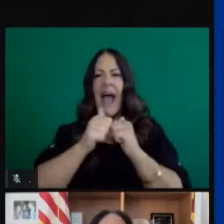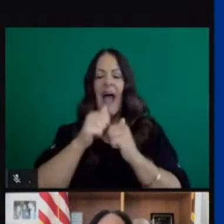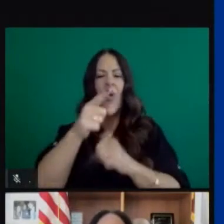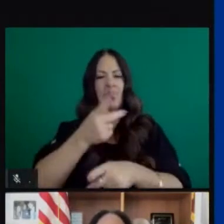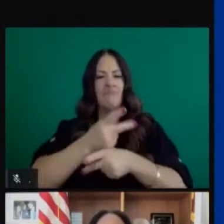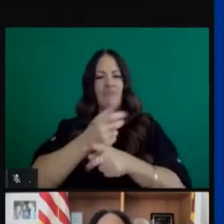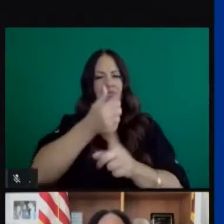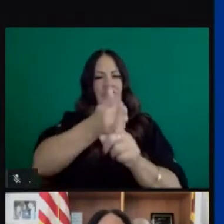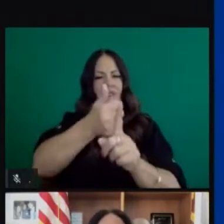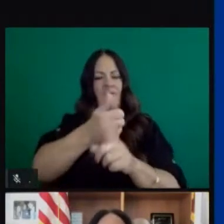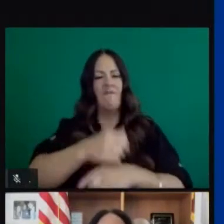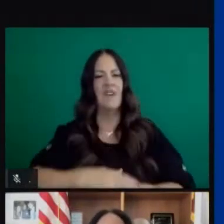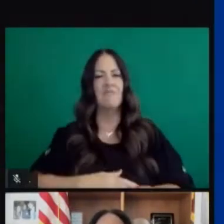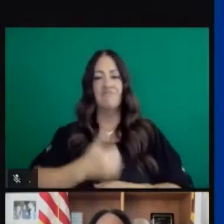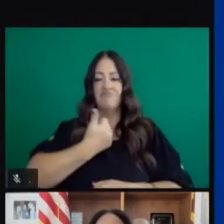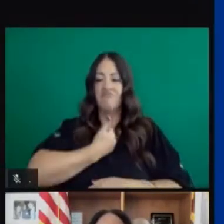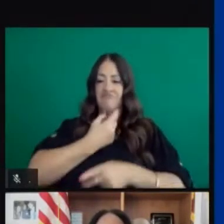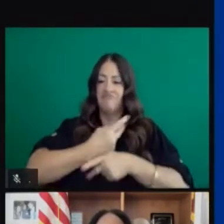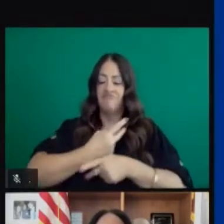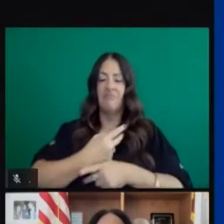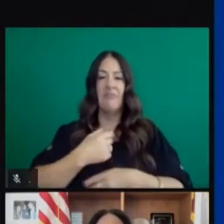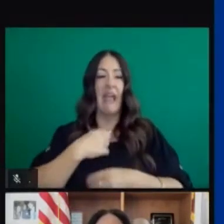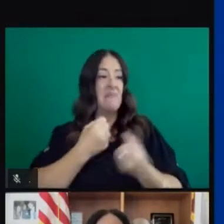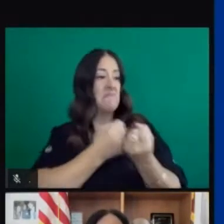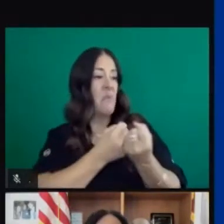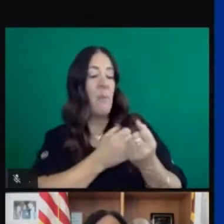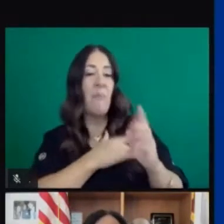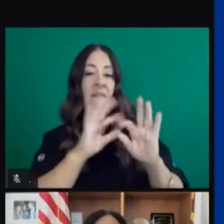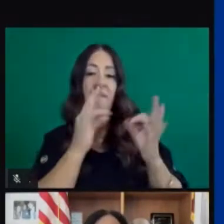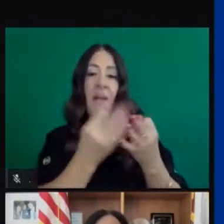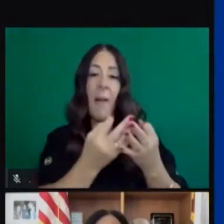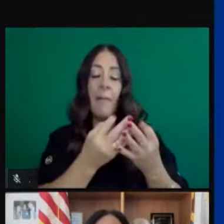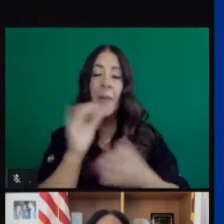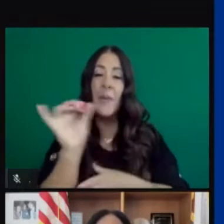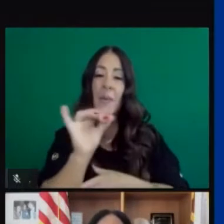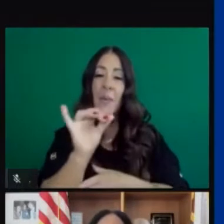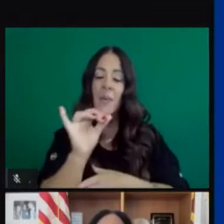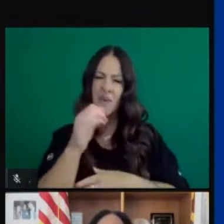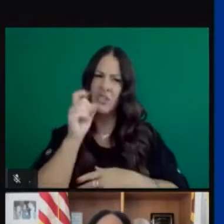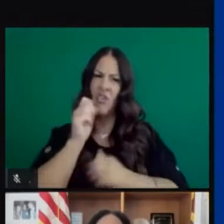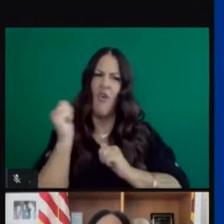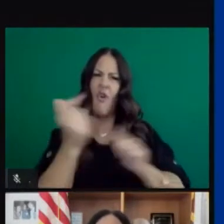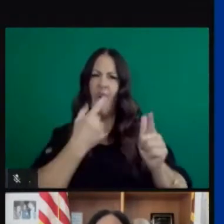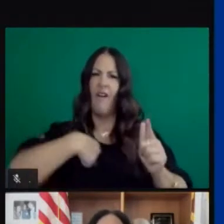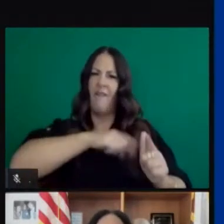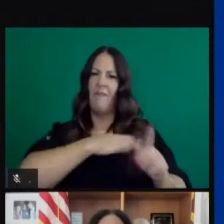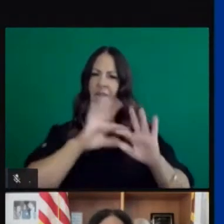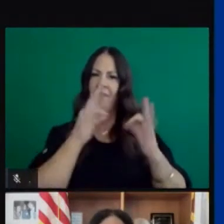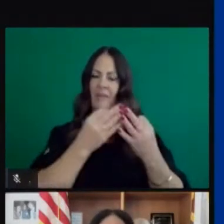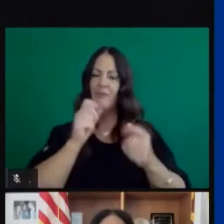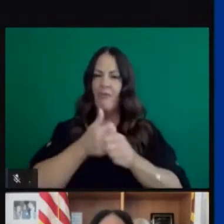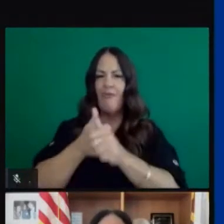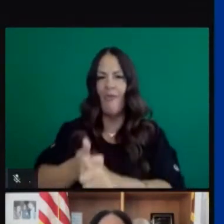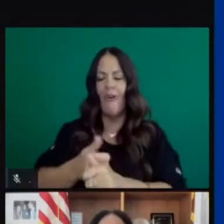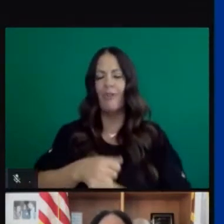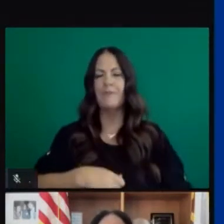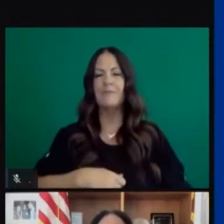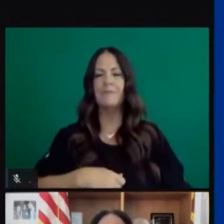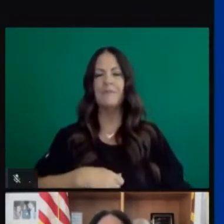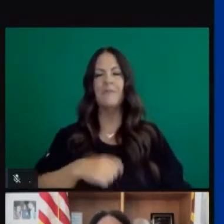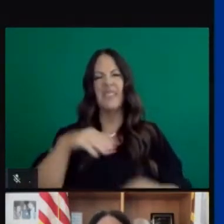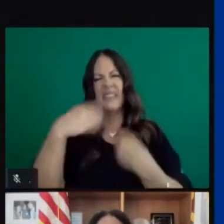to support our families and also support our families to do the same. So things like, next slide